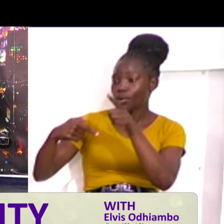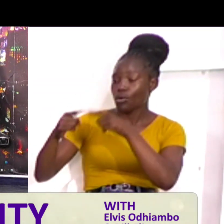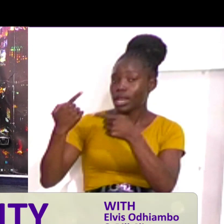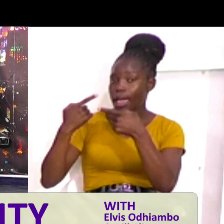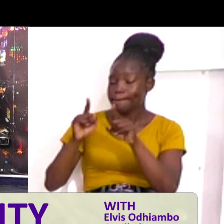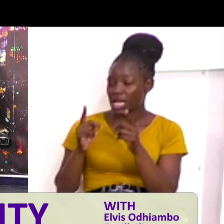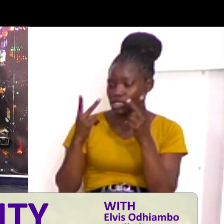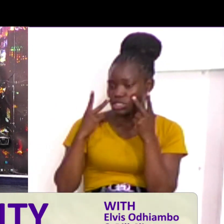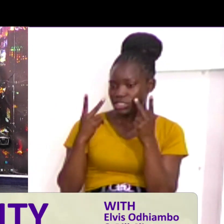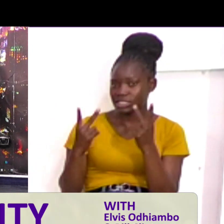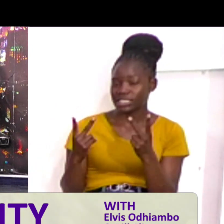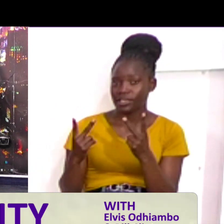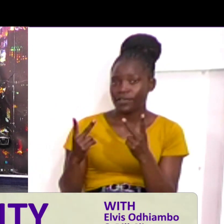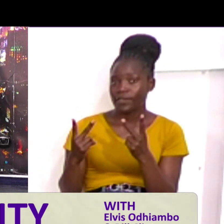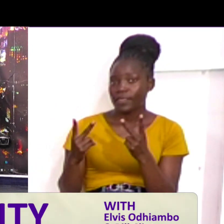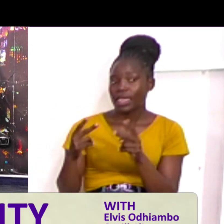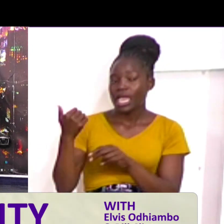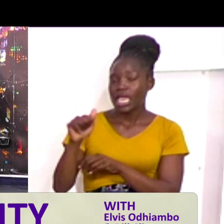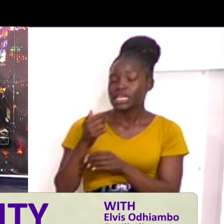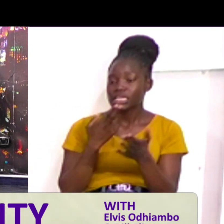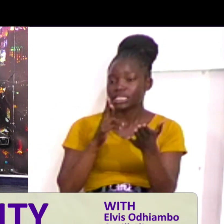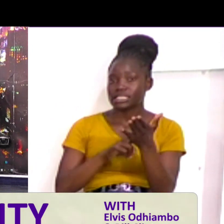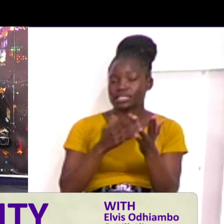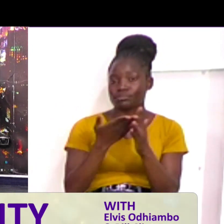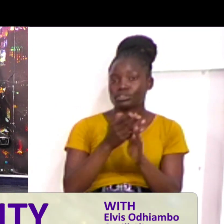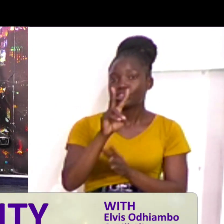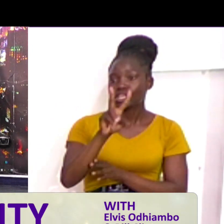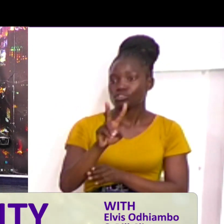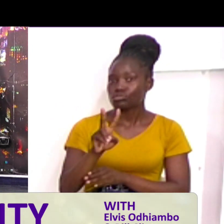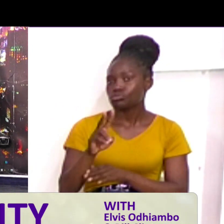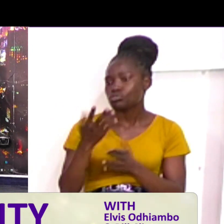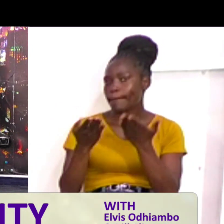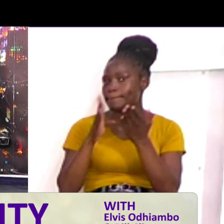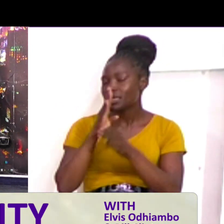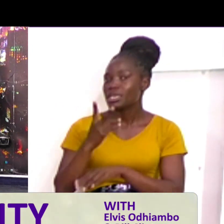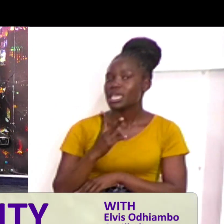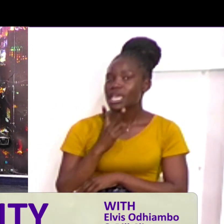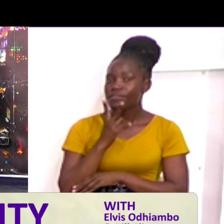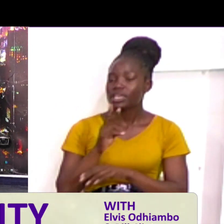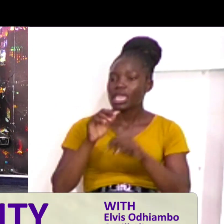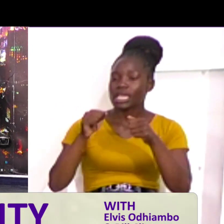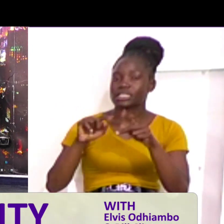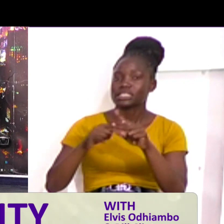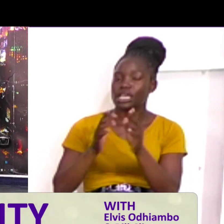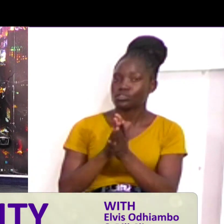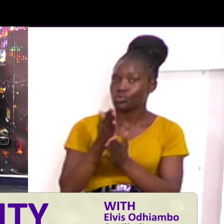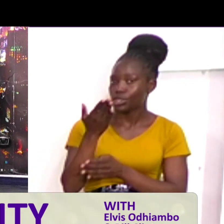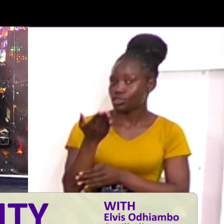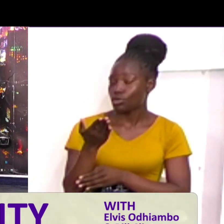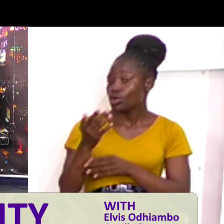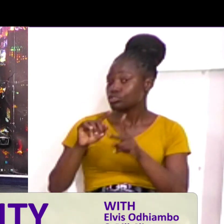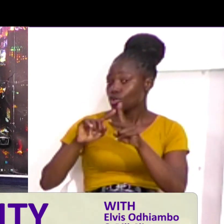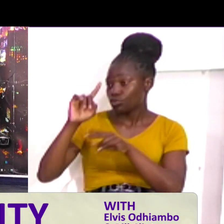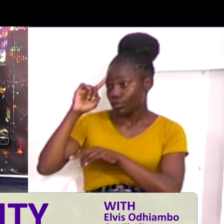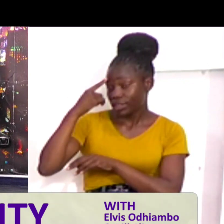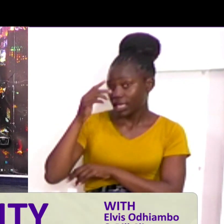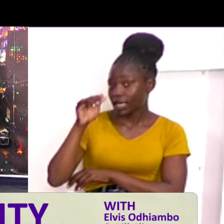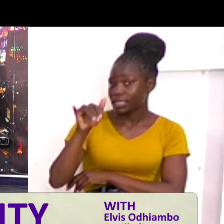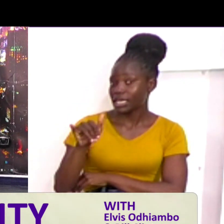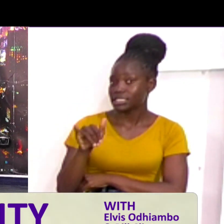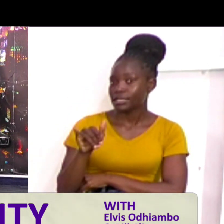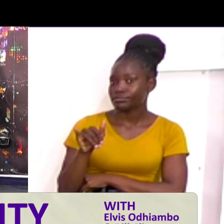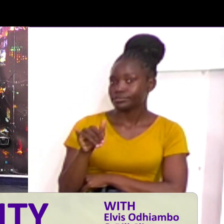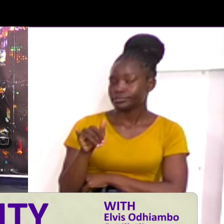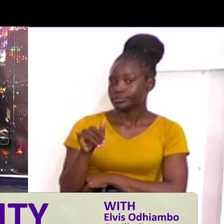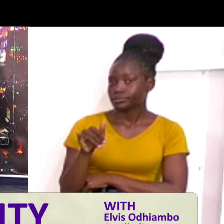not see any results between the two sides. Maybe Elvis, if I can start with you on this one, do you think